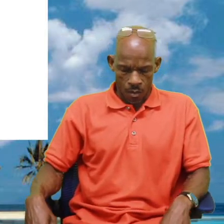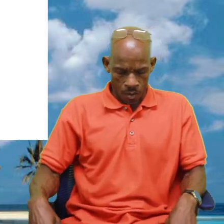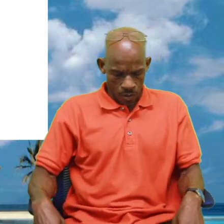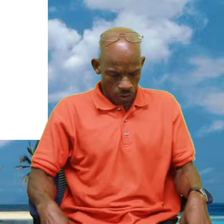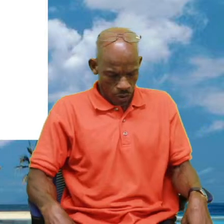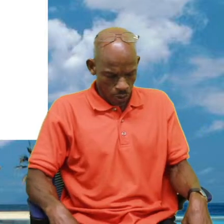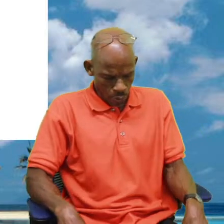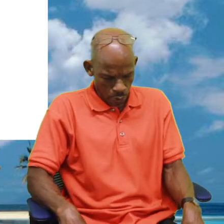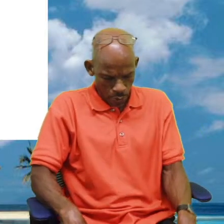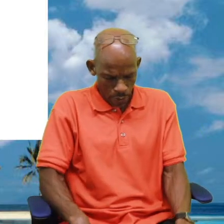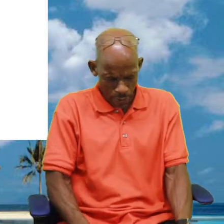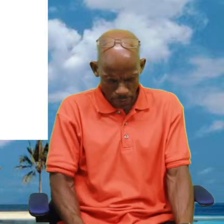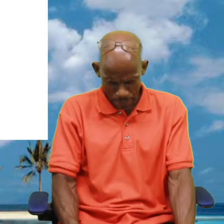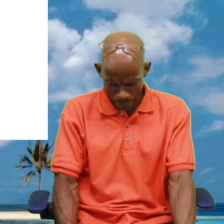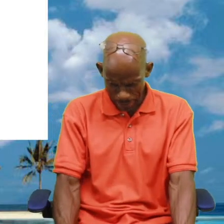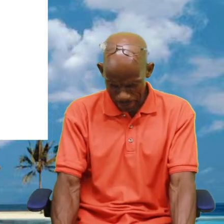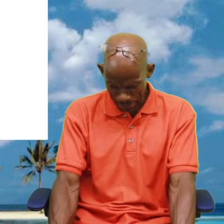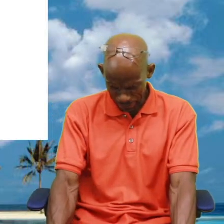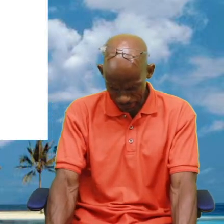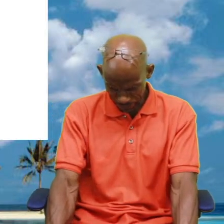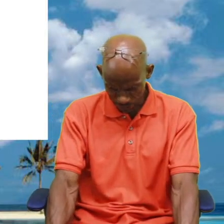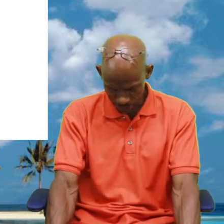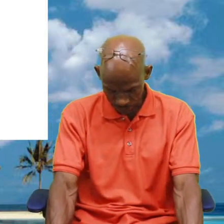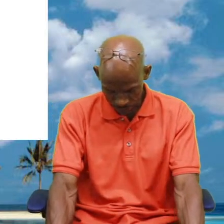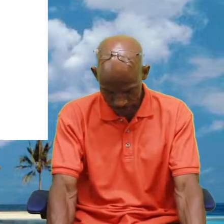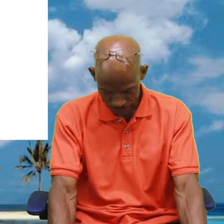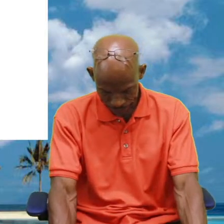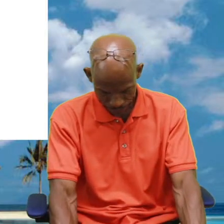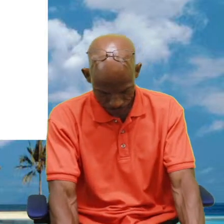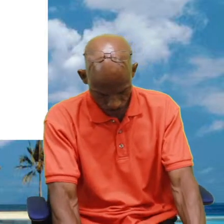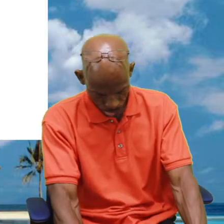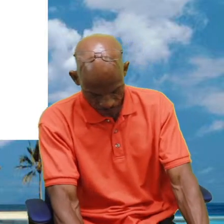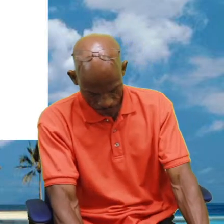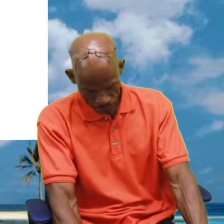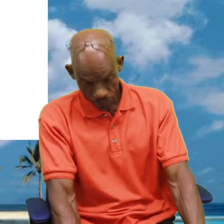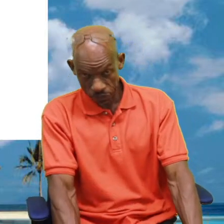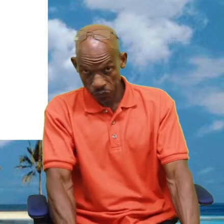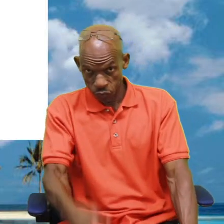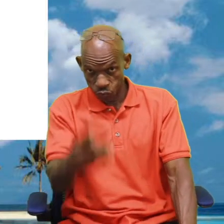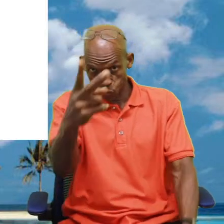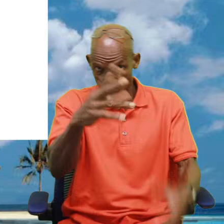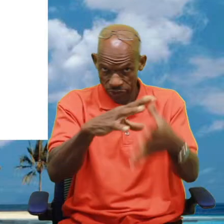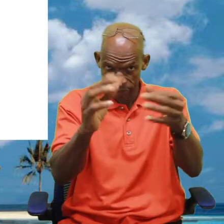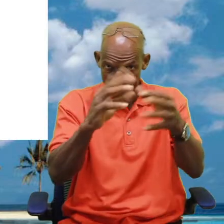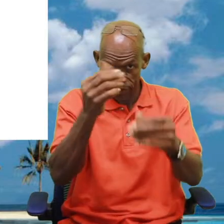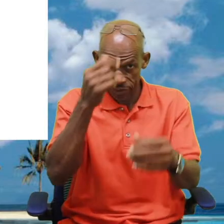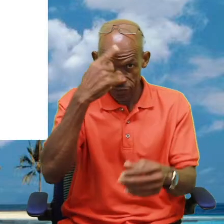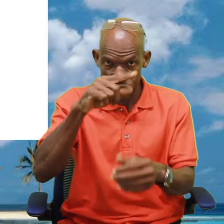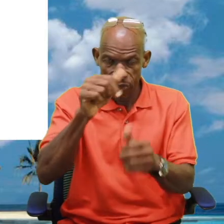Sorry about it. So you're writing 2 sentences for each picture.